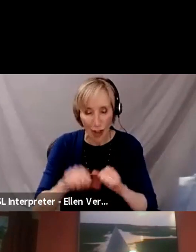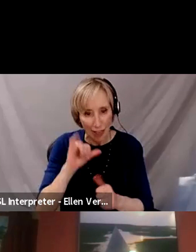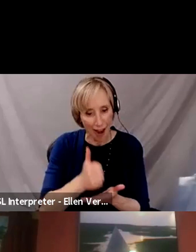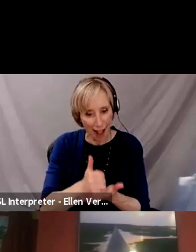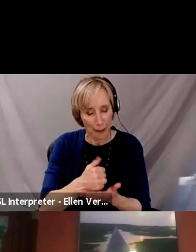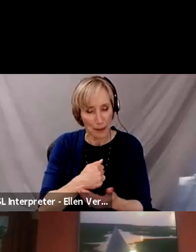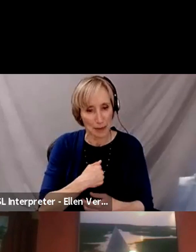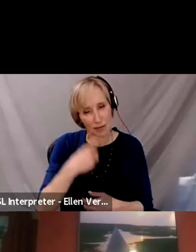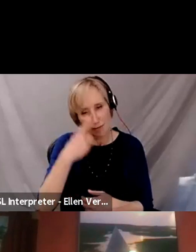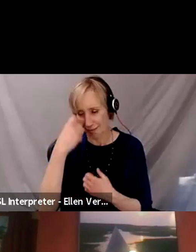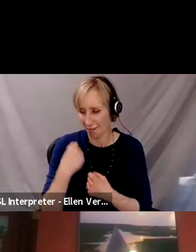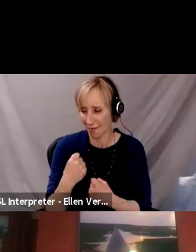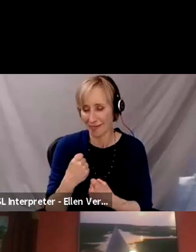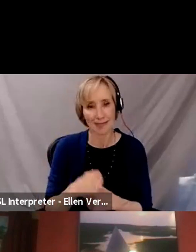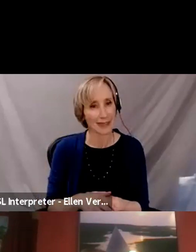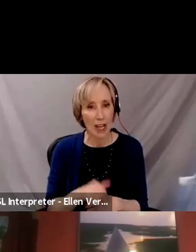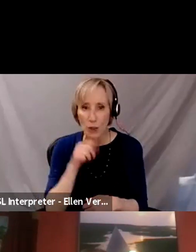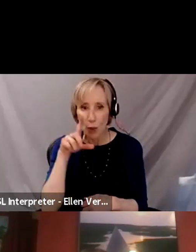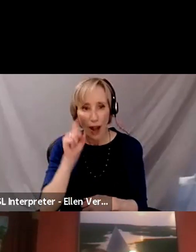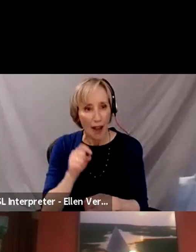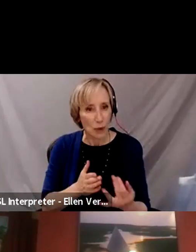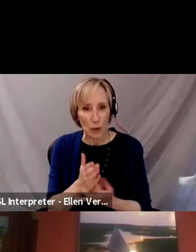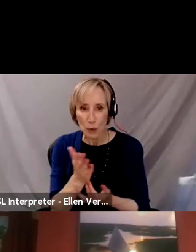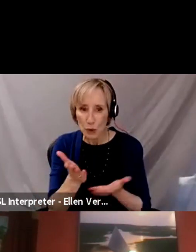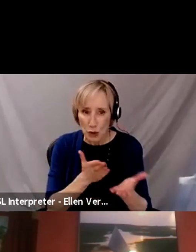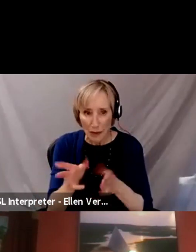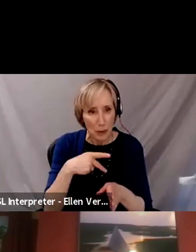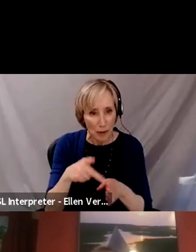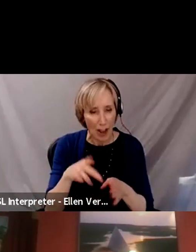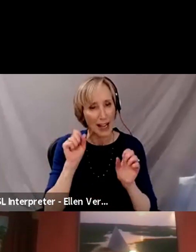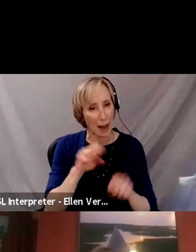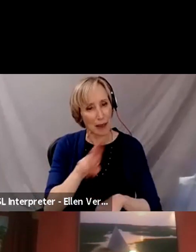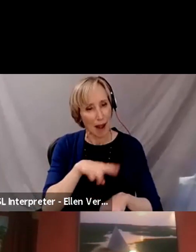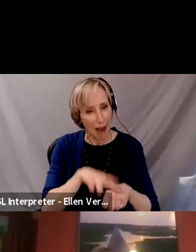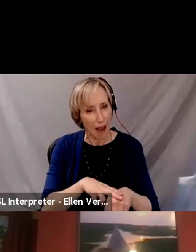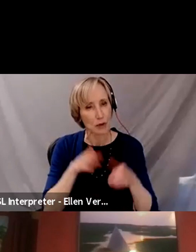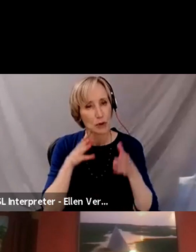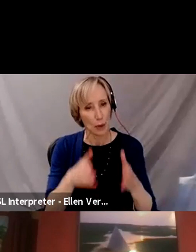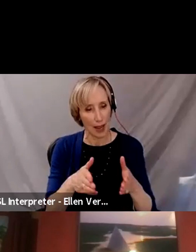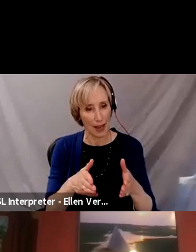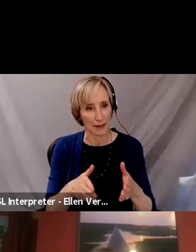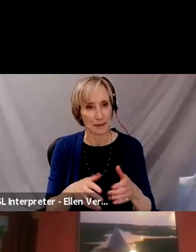doesn't just mean using services. There are all sorts of other ways of achieving that.